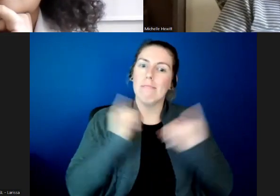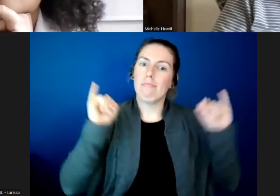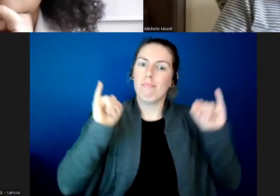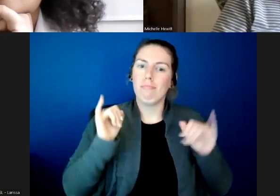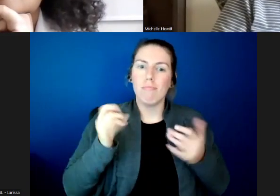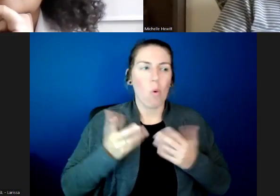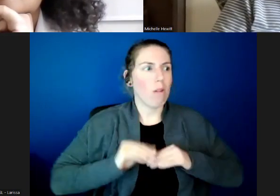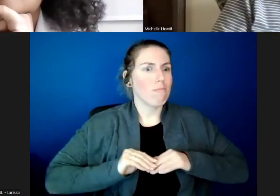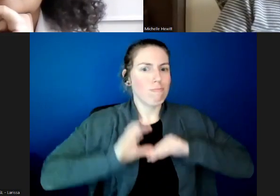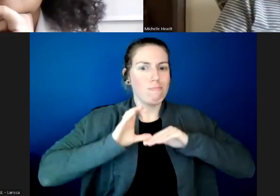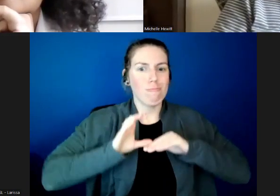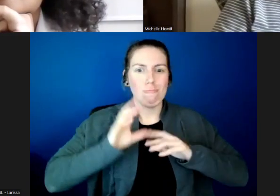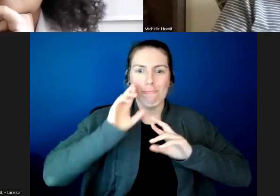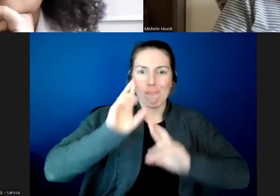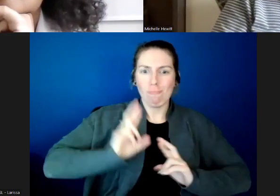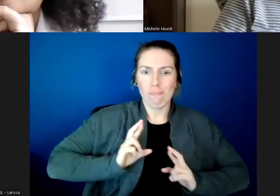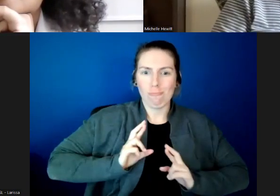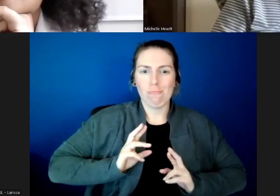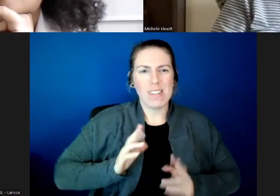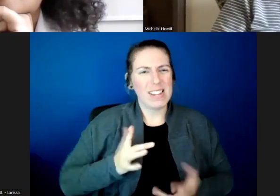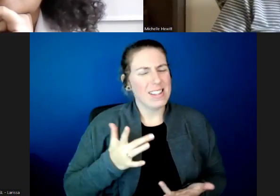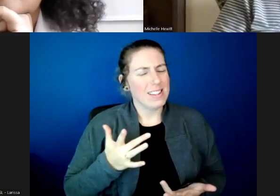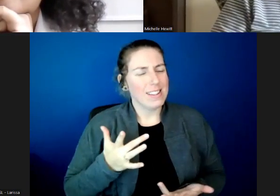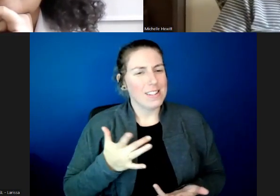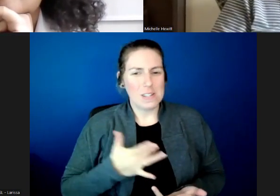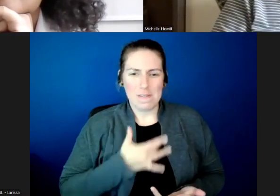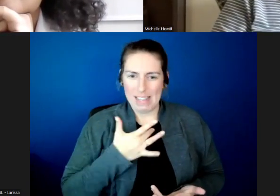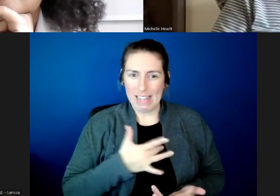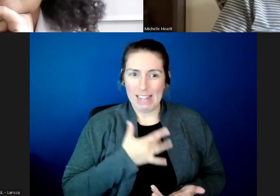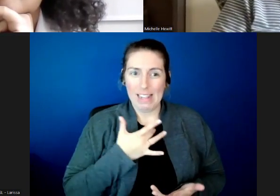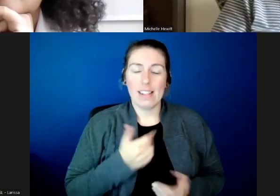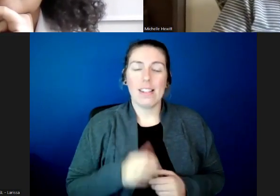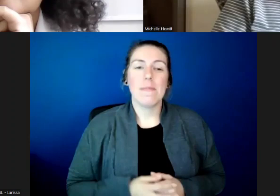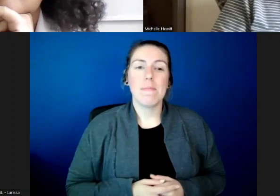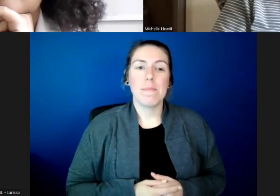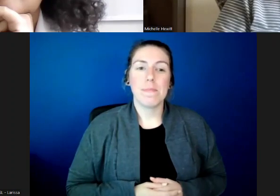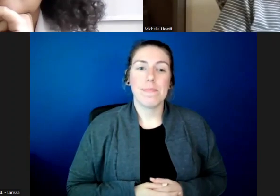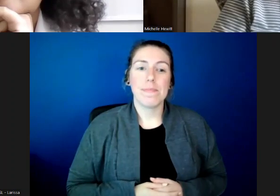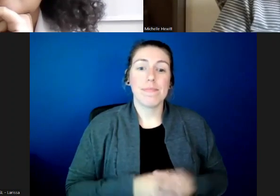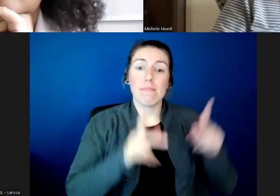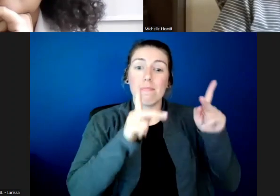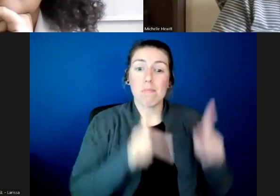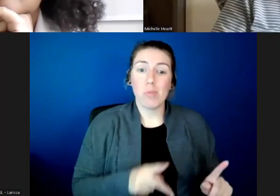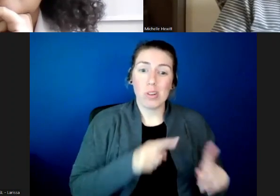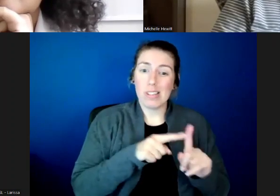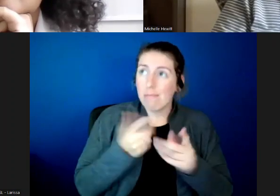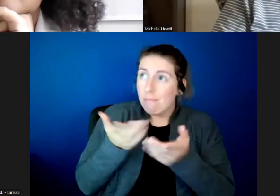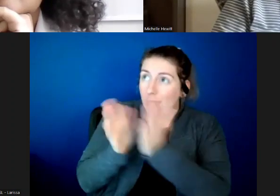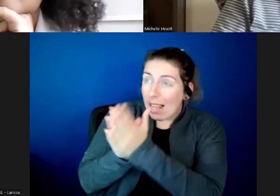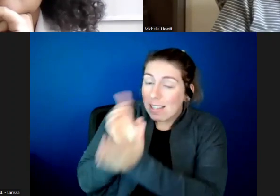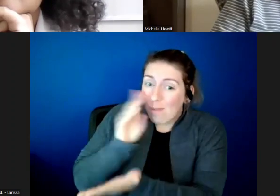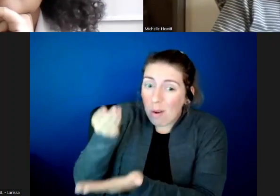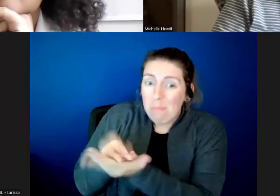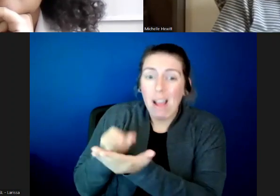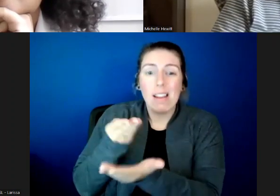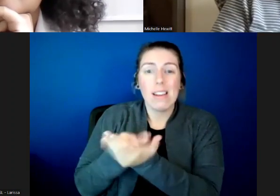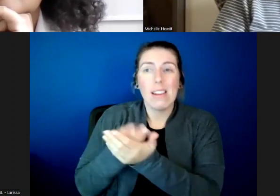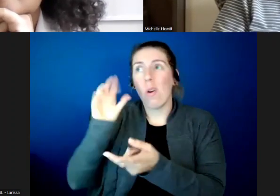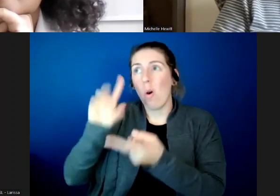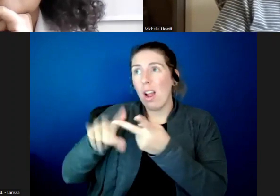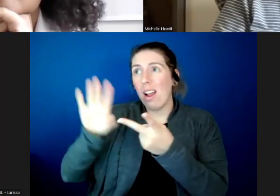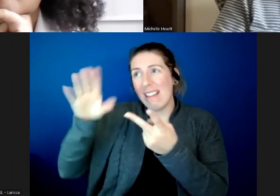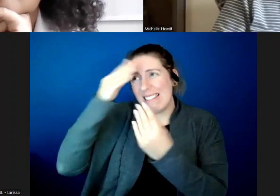to ask or to have to tell, you know, to ask for money or to have to tell the stories of how you live in